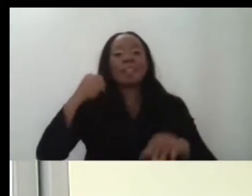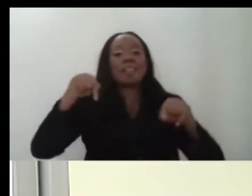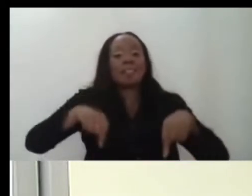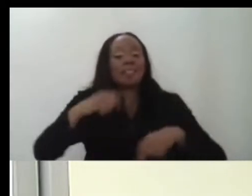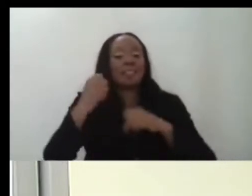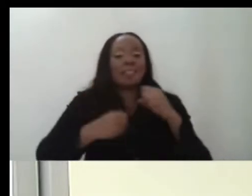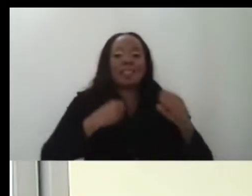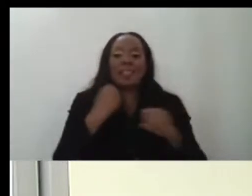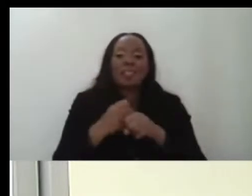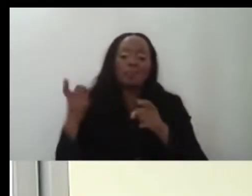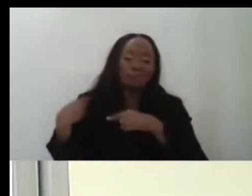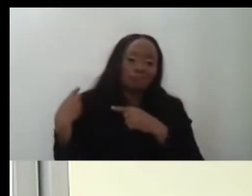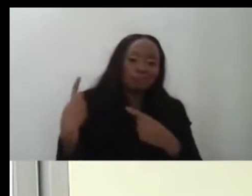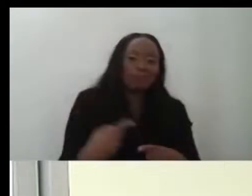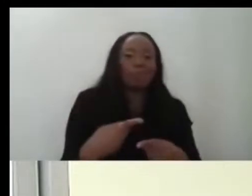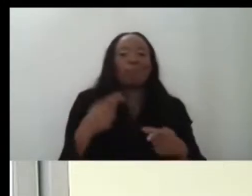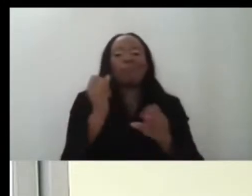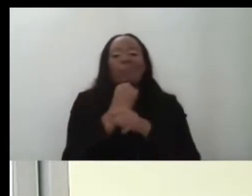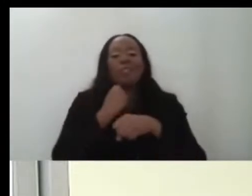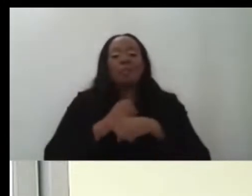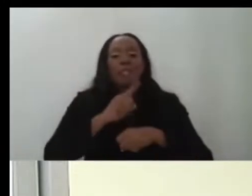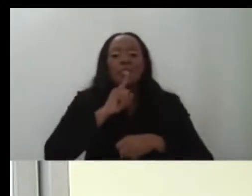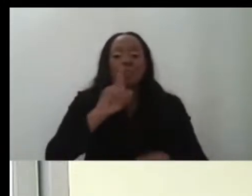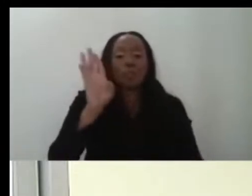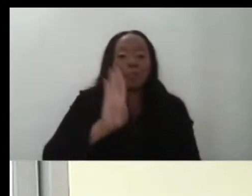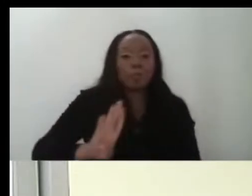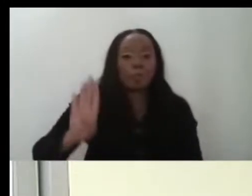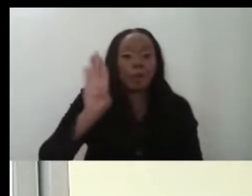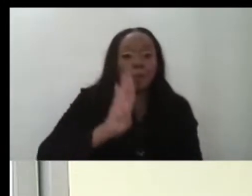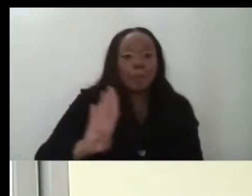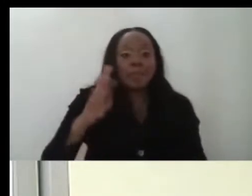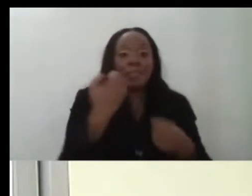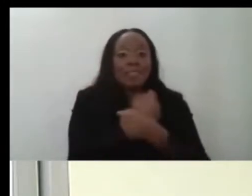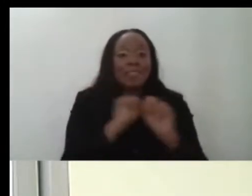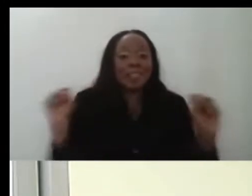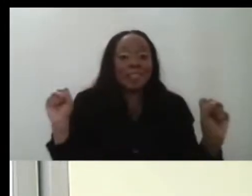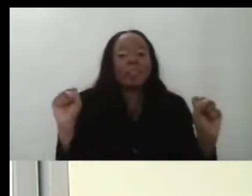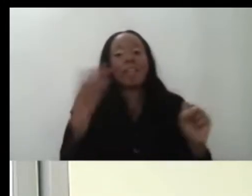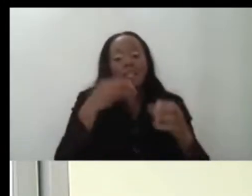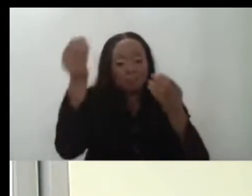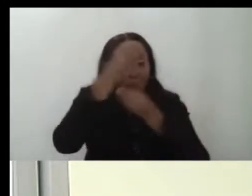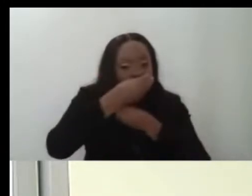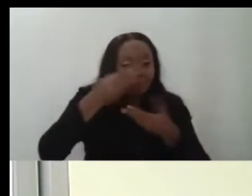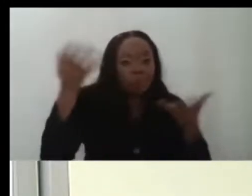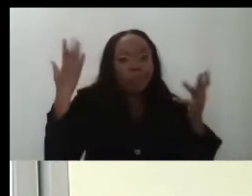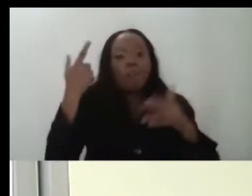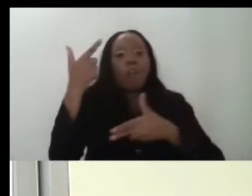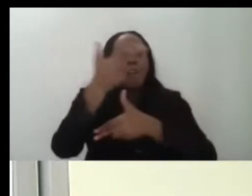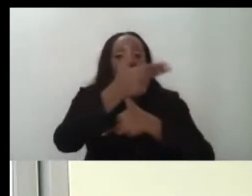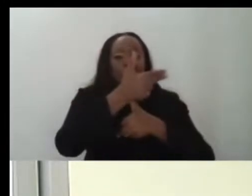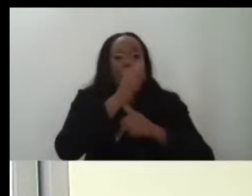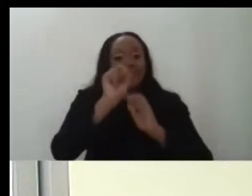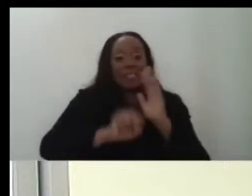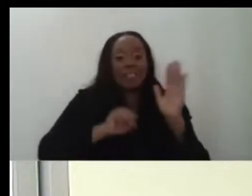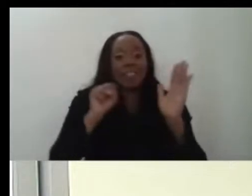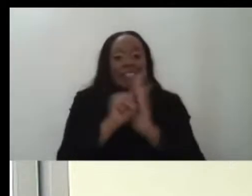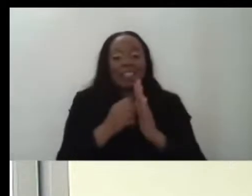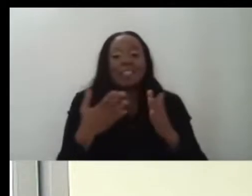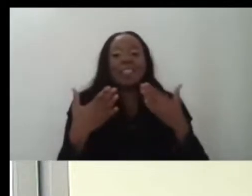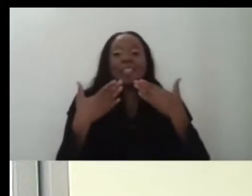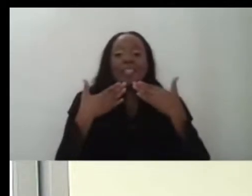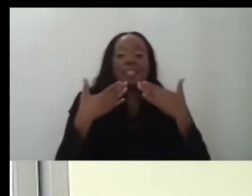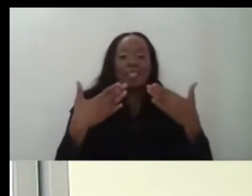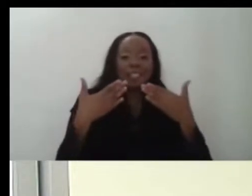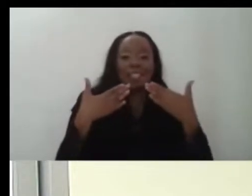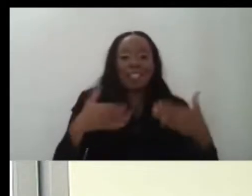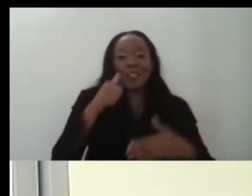to ensure that the people of Barbados remain safe and remain informed on hurricane season. I thank you very much,